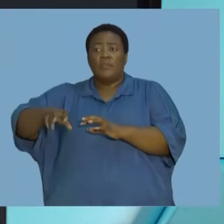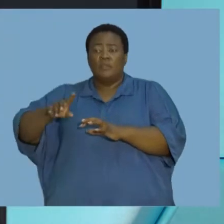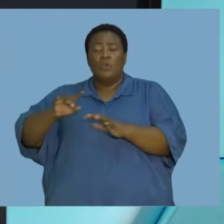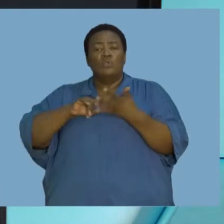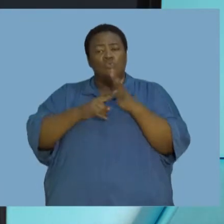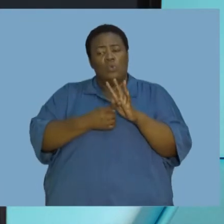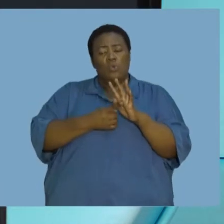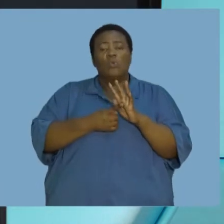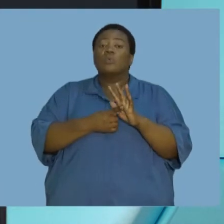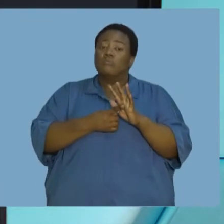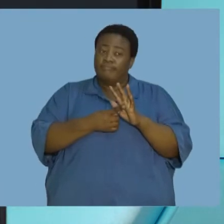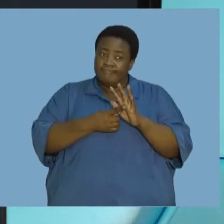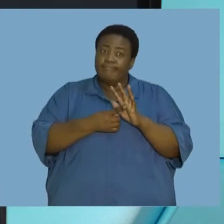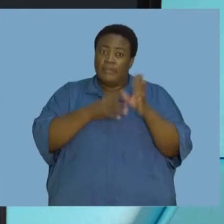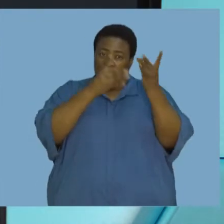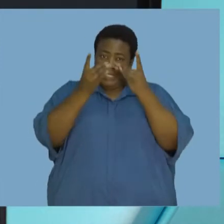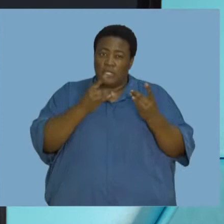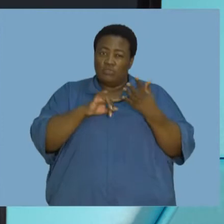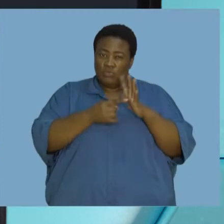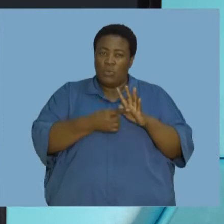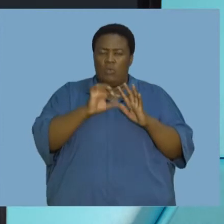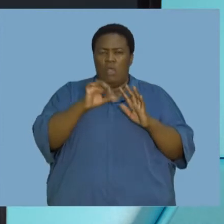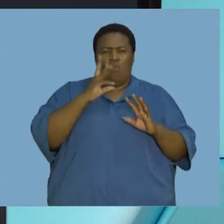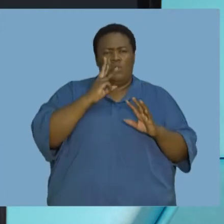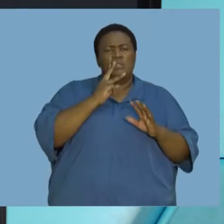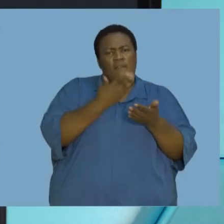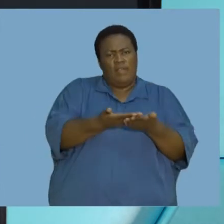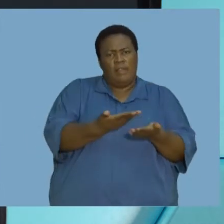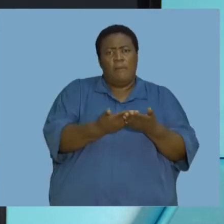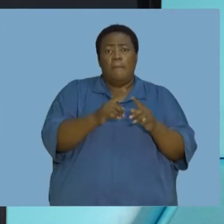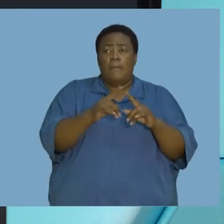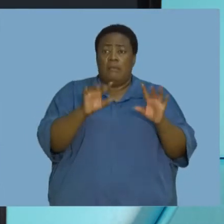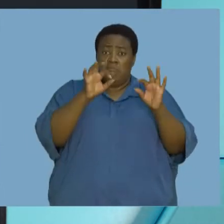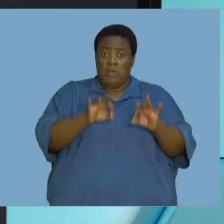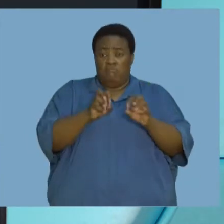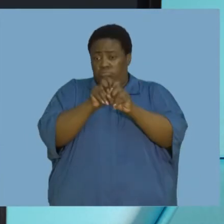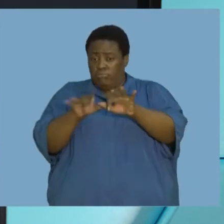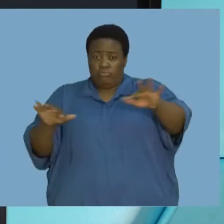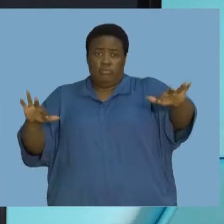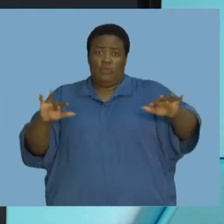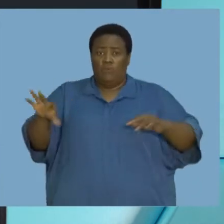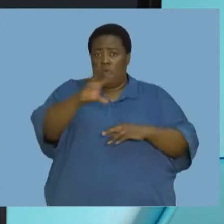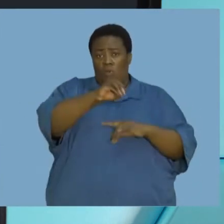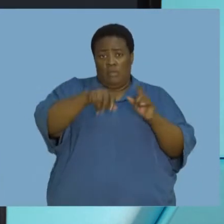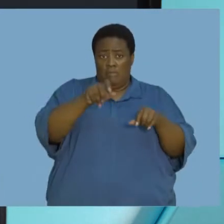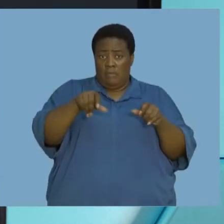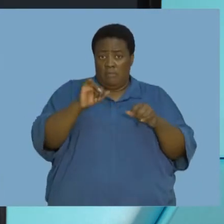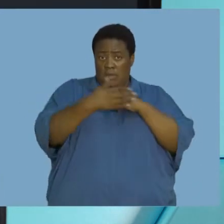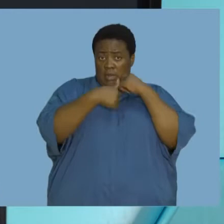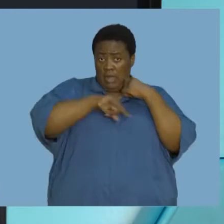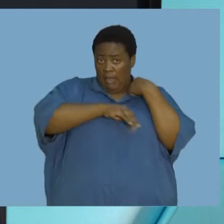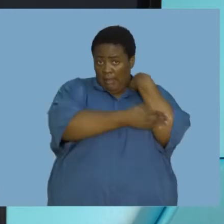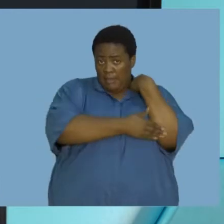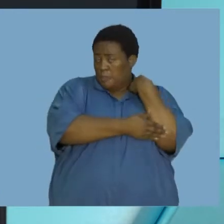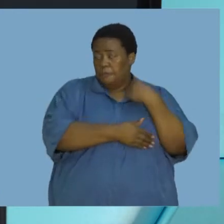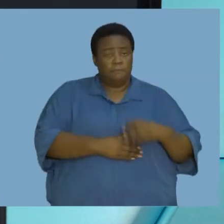point to how water is available, but not necessarily as efficiently and effectively available to the global context of people